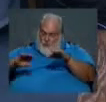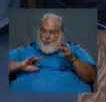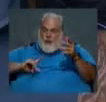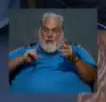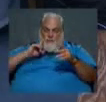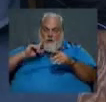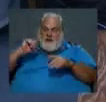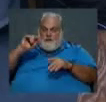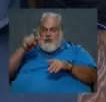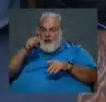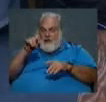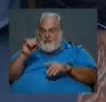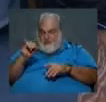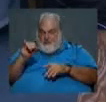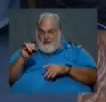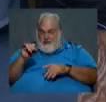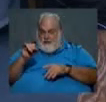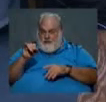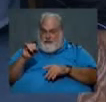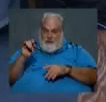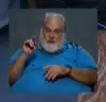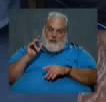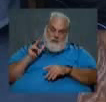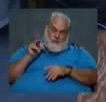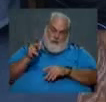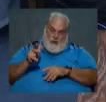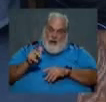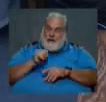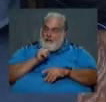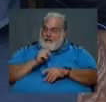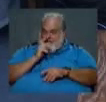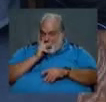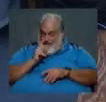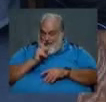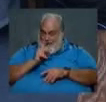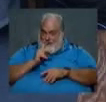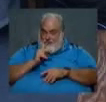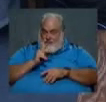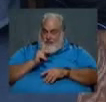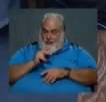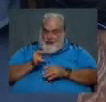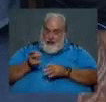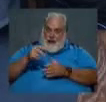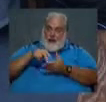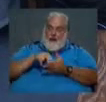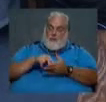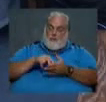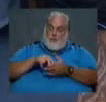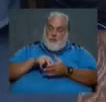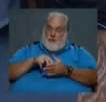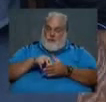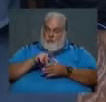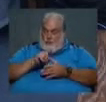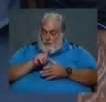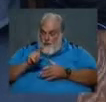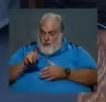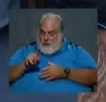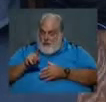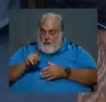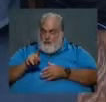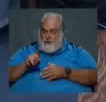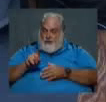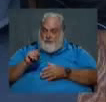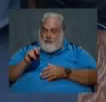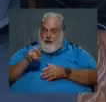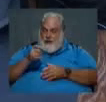come pick them up. Didn't see them until they were moving to get into the taxi cab. That's kind of alarming when you go outside in the dark